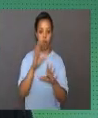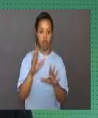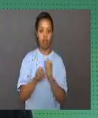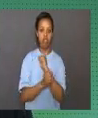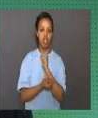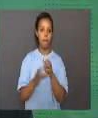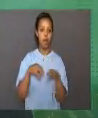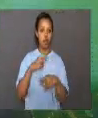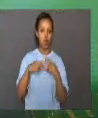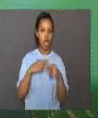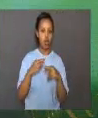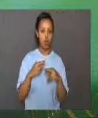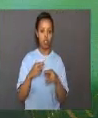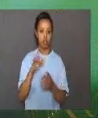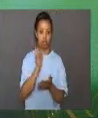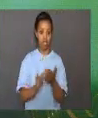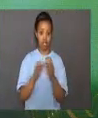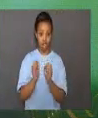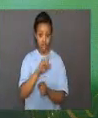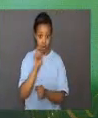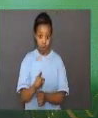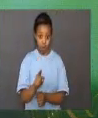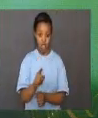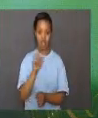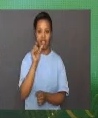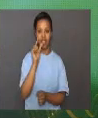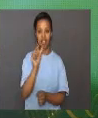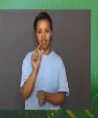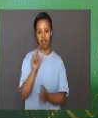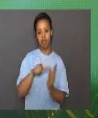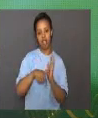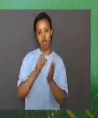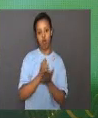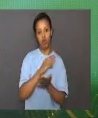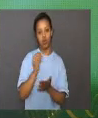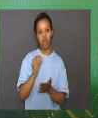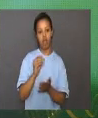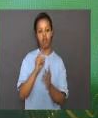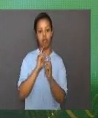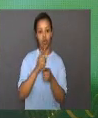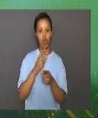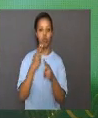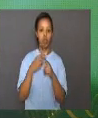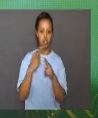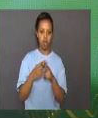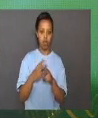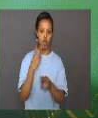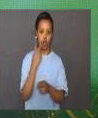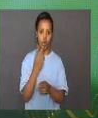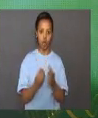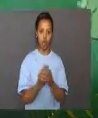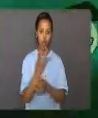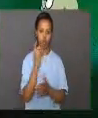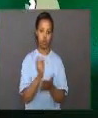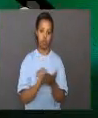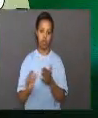light-dependent reactions? Take a few minutes to write down the name of the two